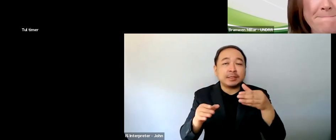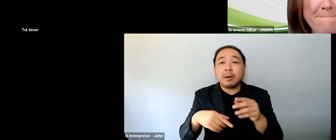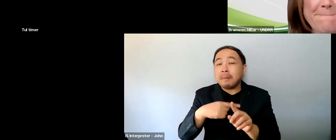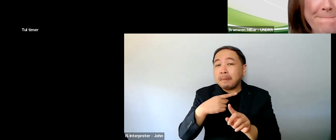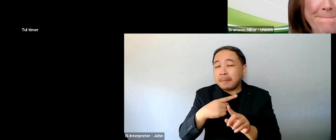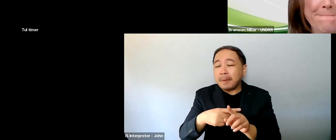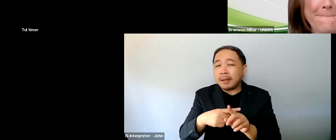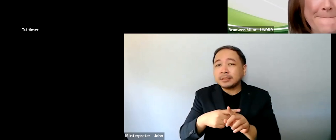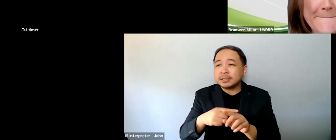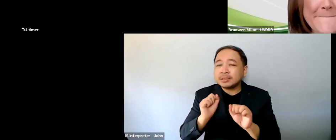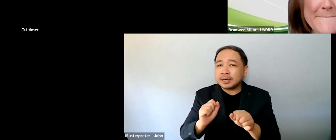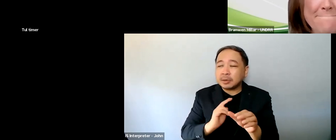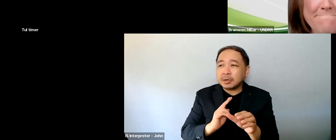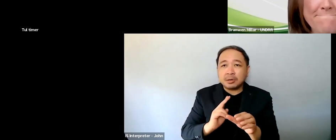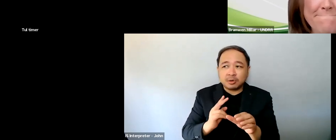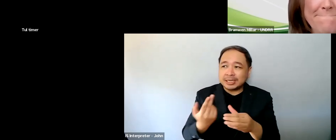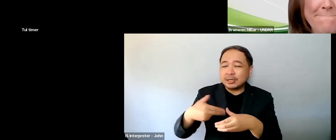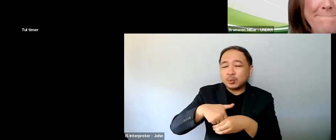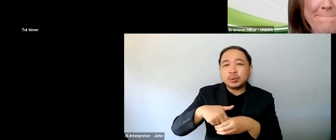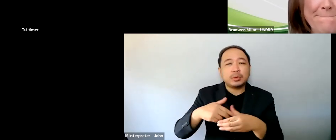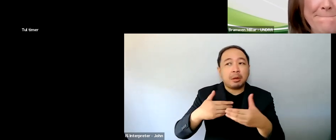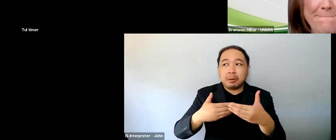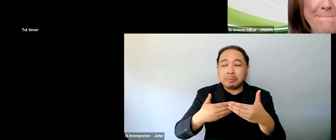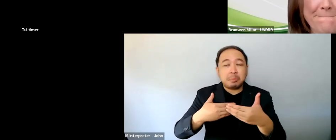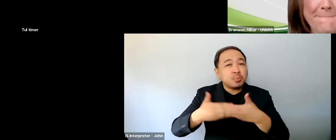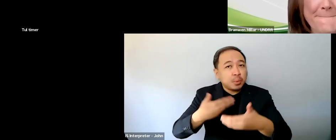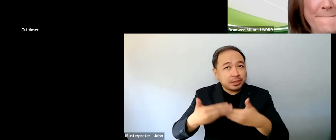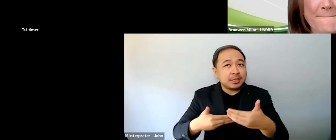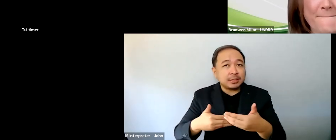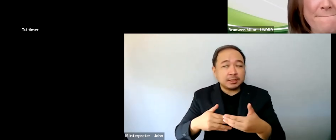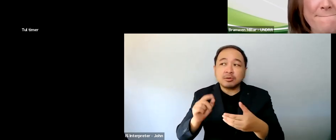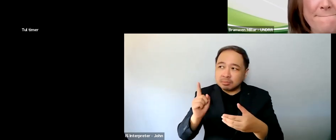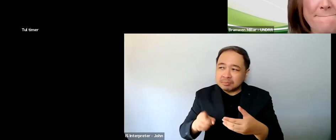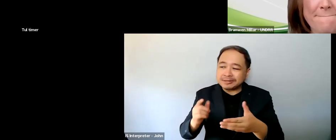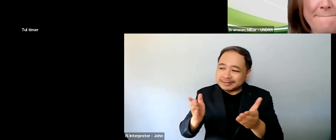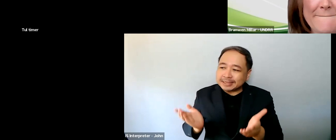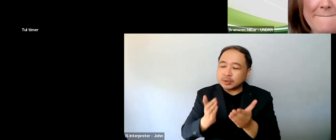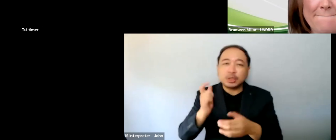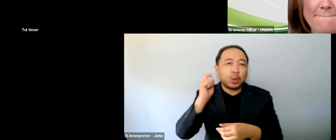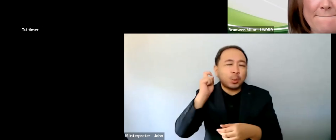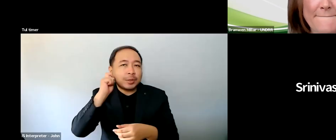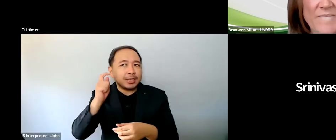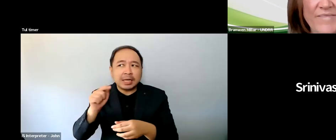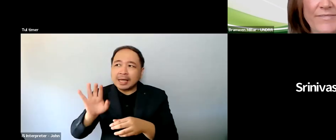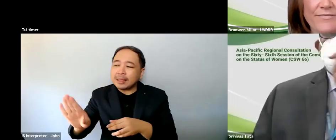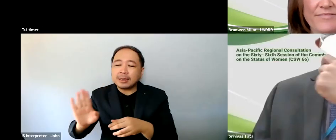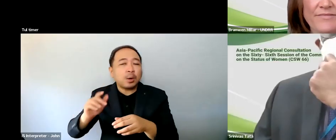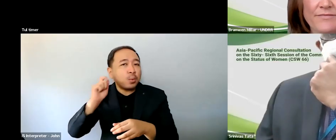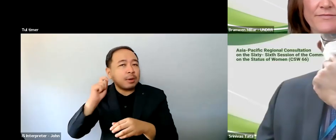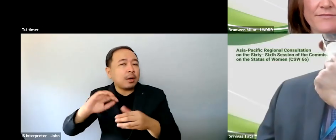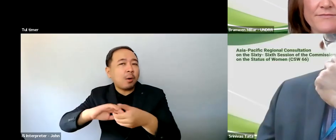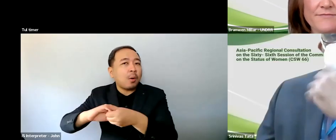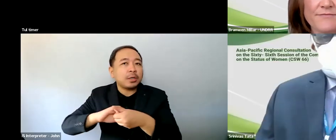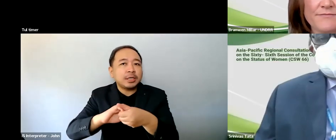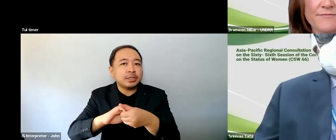effective participatory process that include women and their representative organizations in all their diversities when